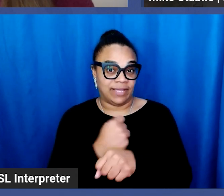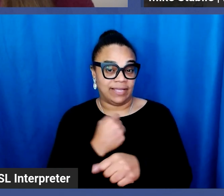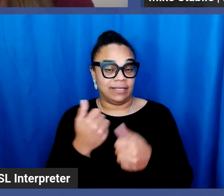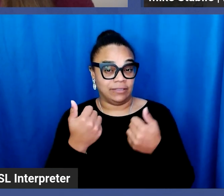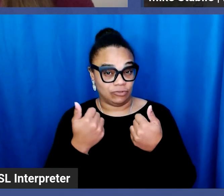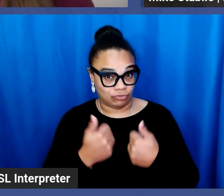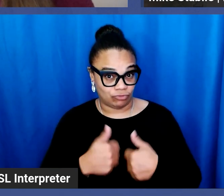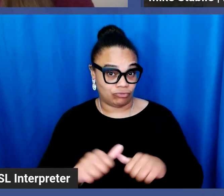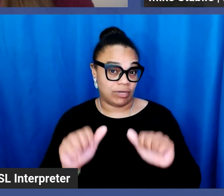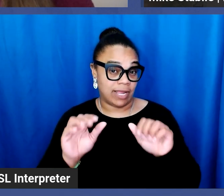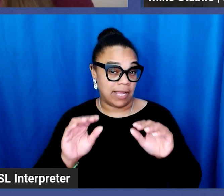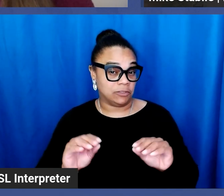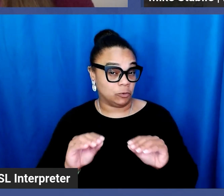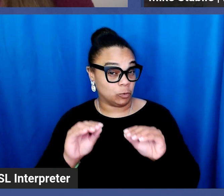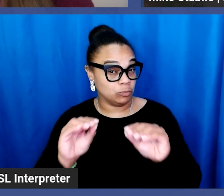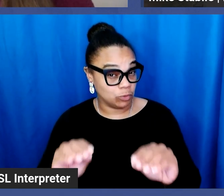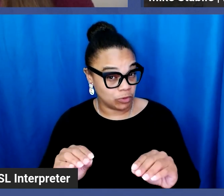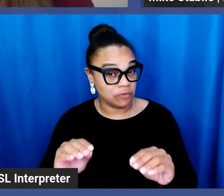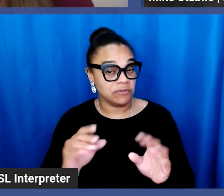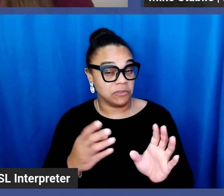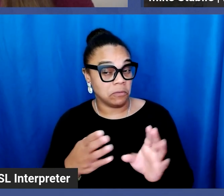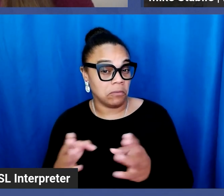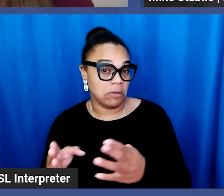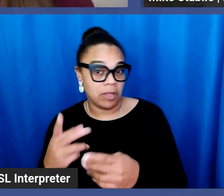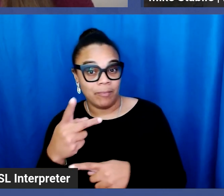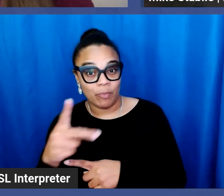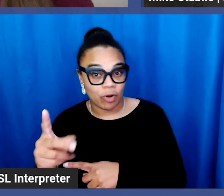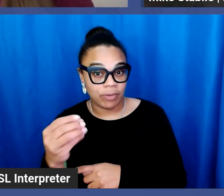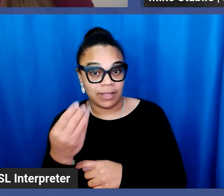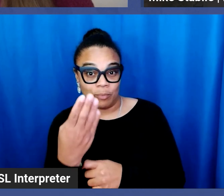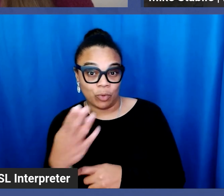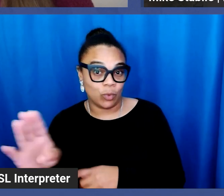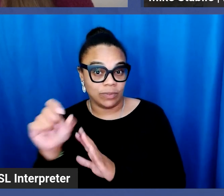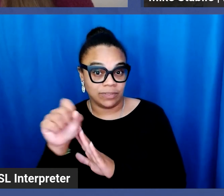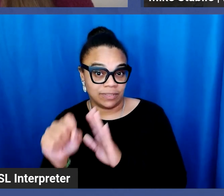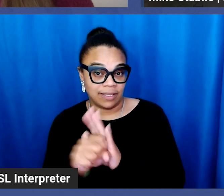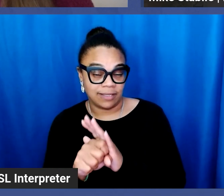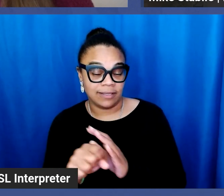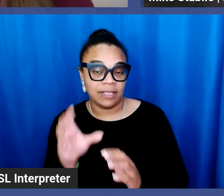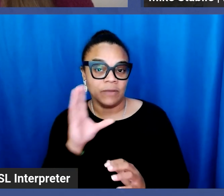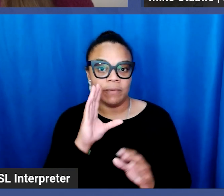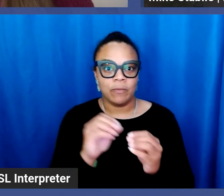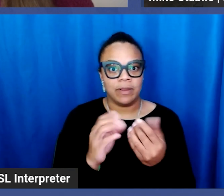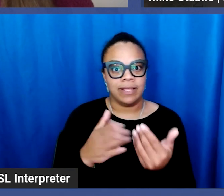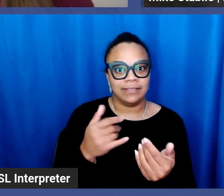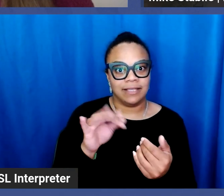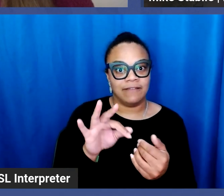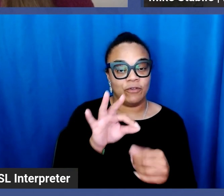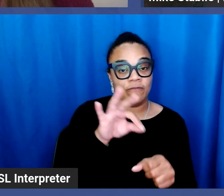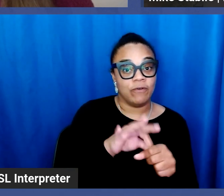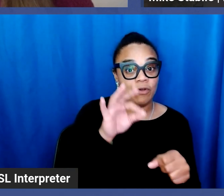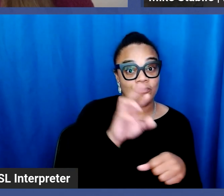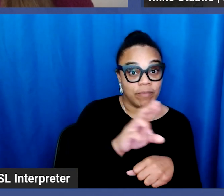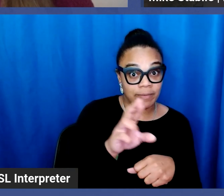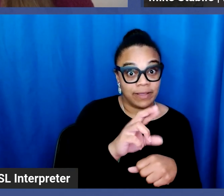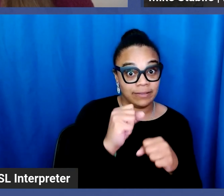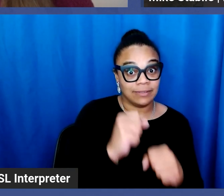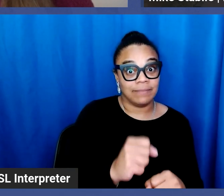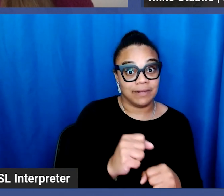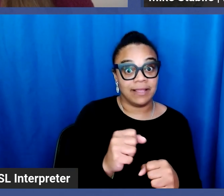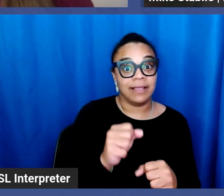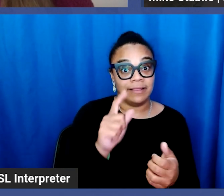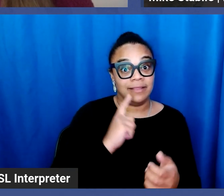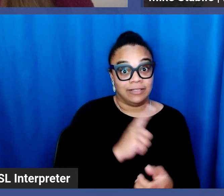least, is to, purple and blue states, right? It's easy if you have it's easier if you have a Republican dominated legislature get these